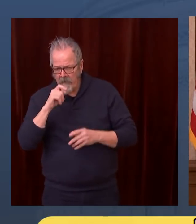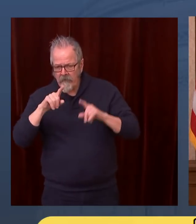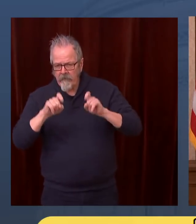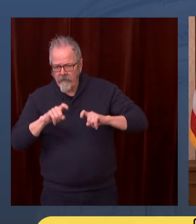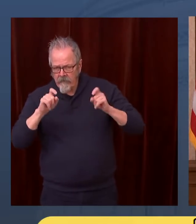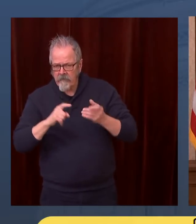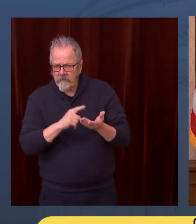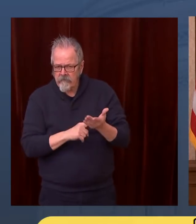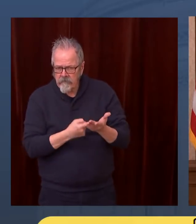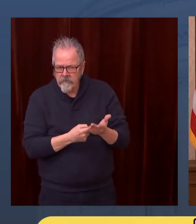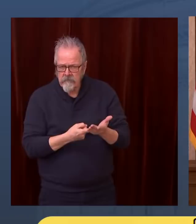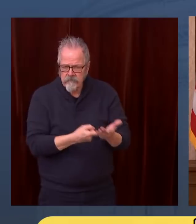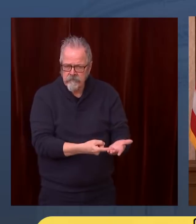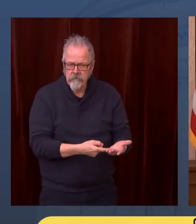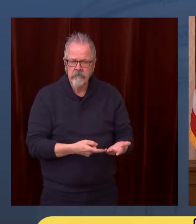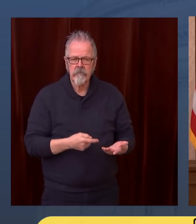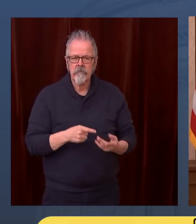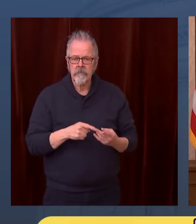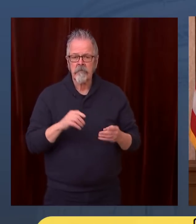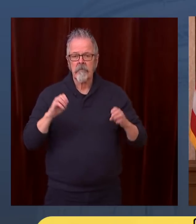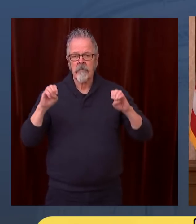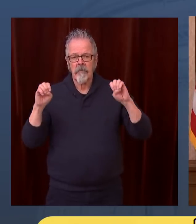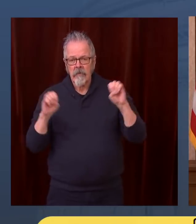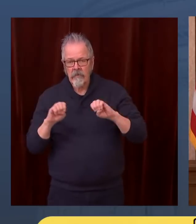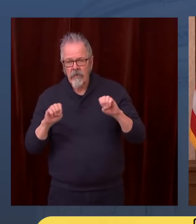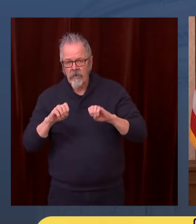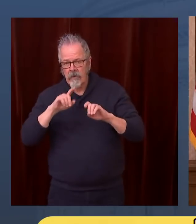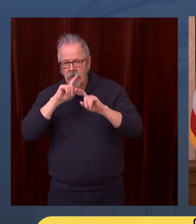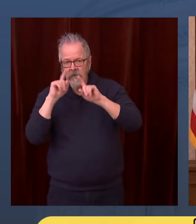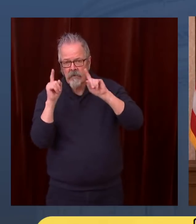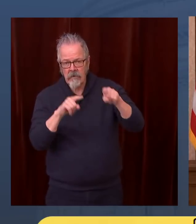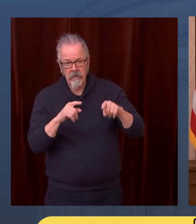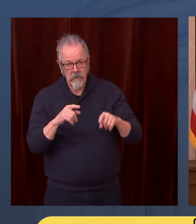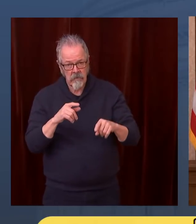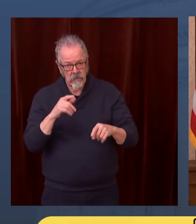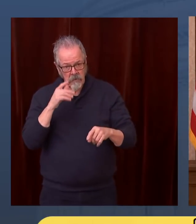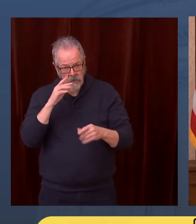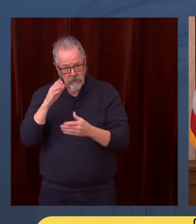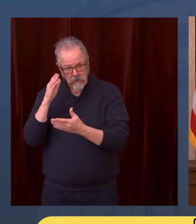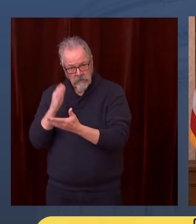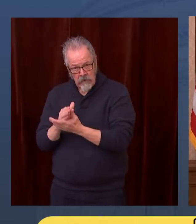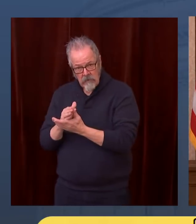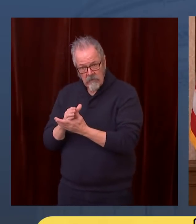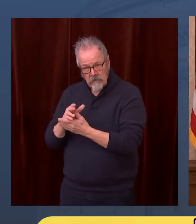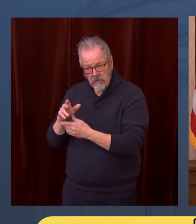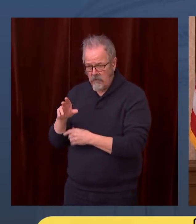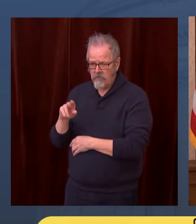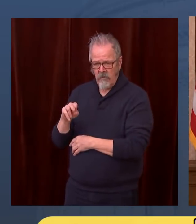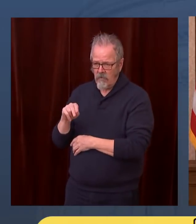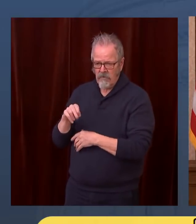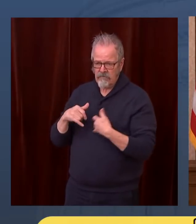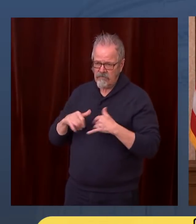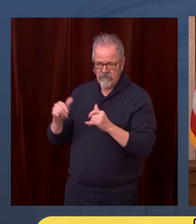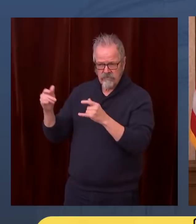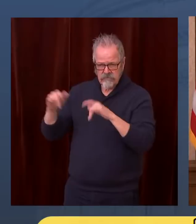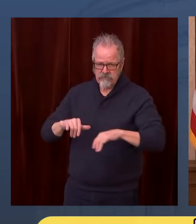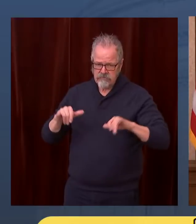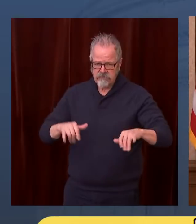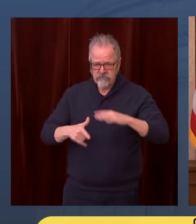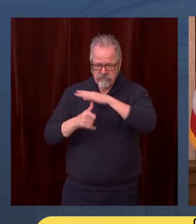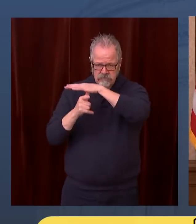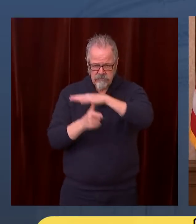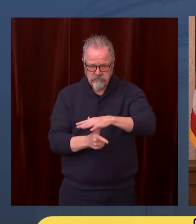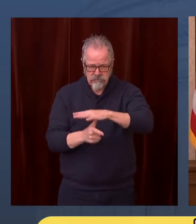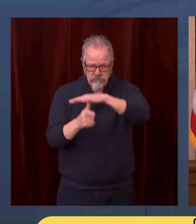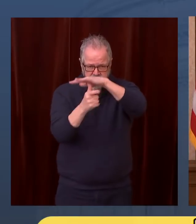children. So it won't be, the emergency order itself will not be listed on March 21st, but an enormous step forward, because I think it's fair